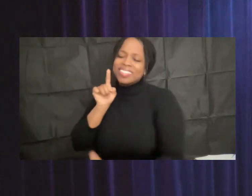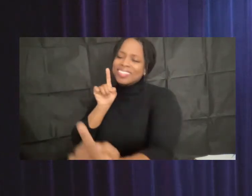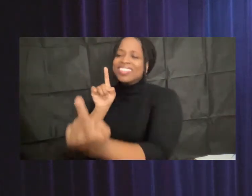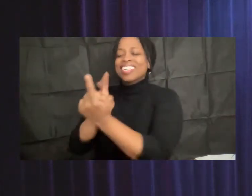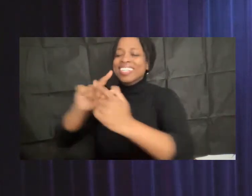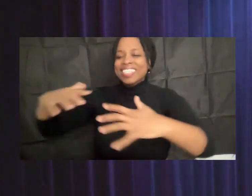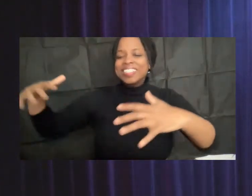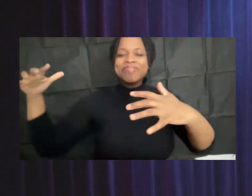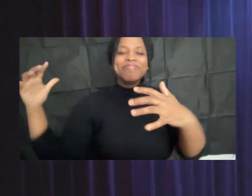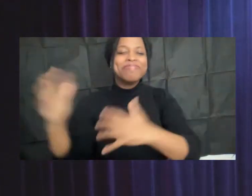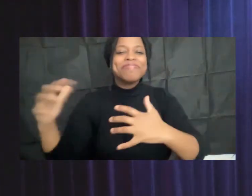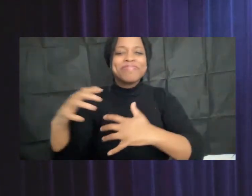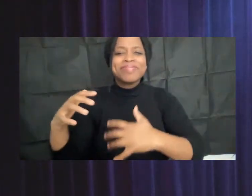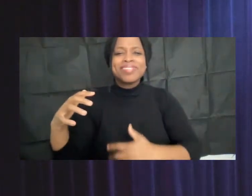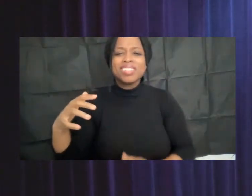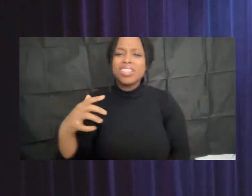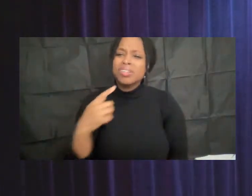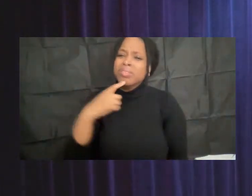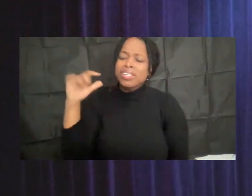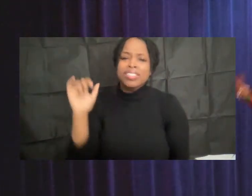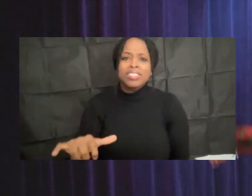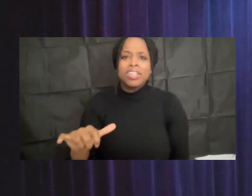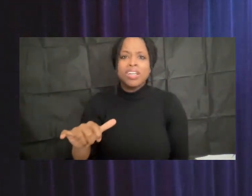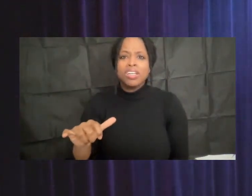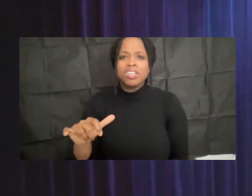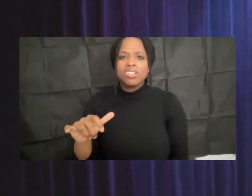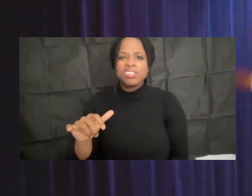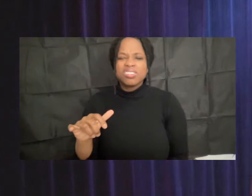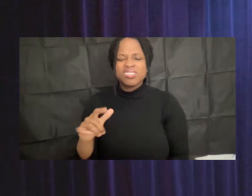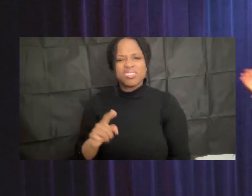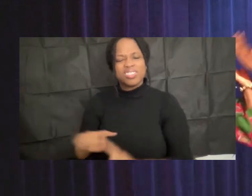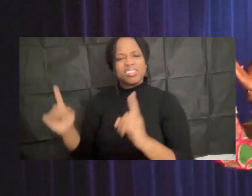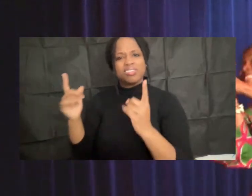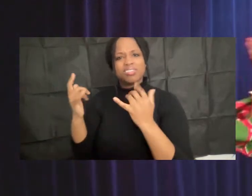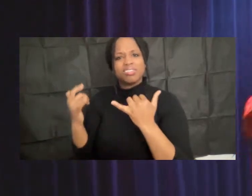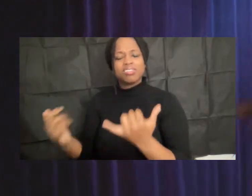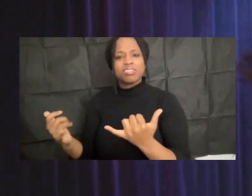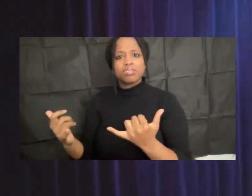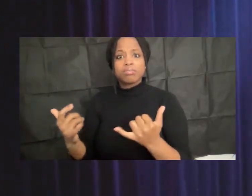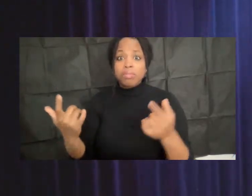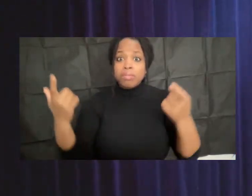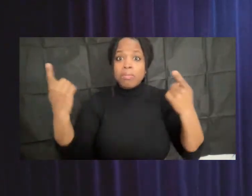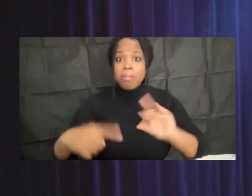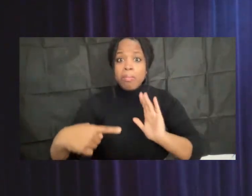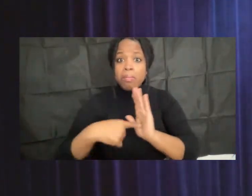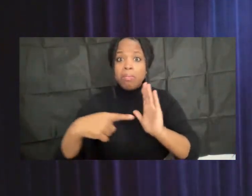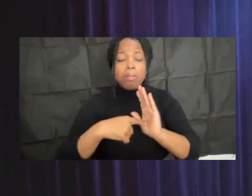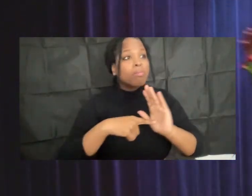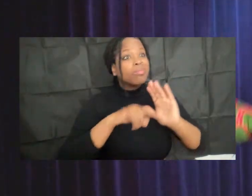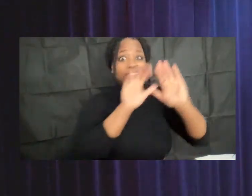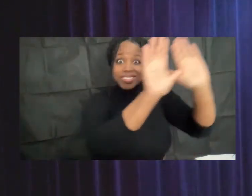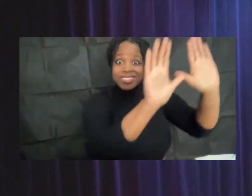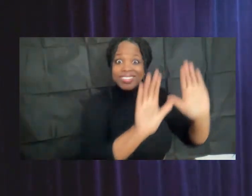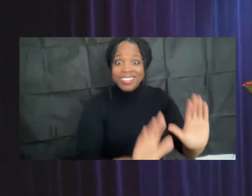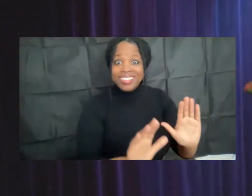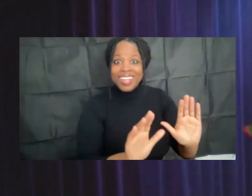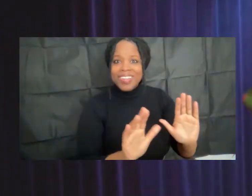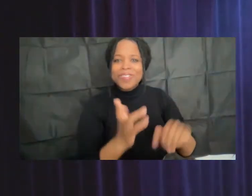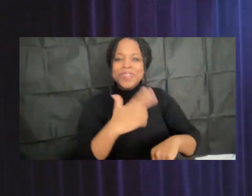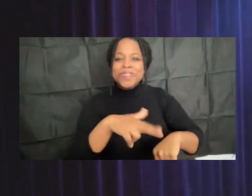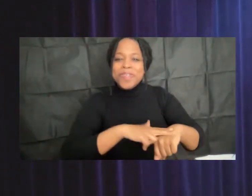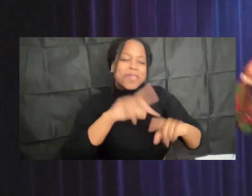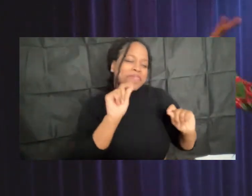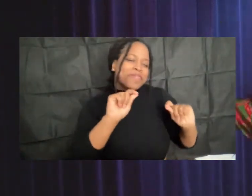Sunday mornings have changed. I used to get ready for church, happy, ready to worship, sing,